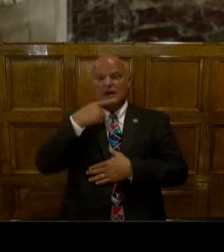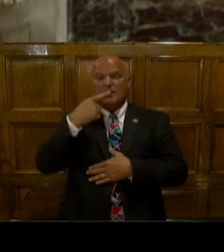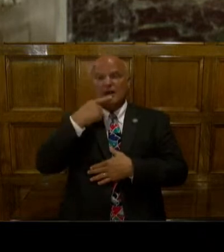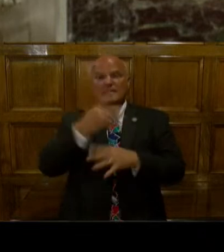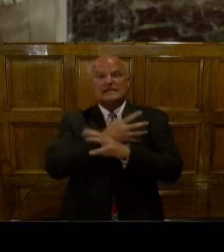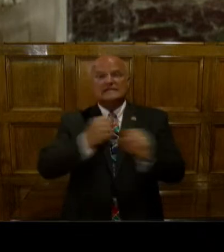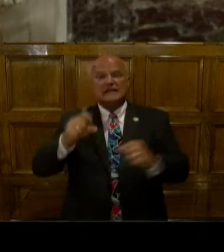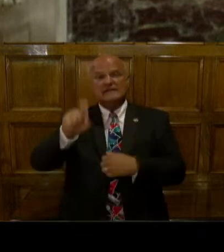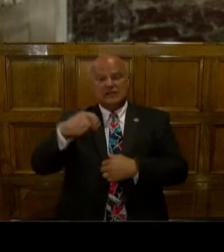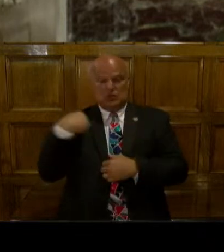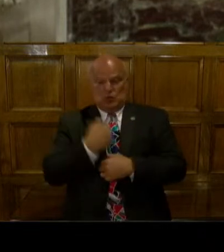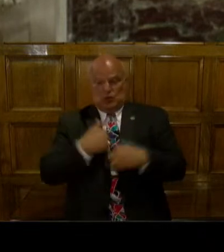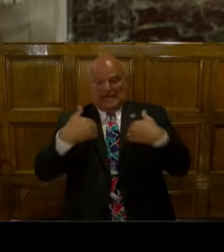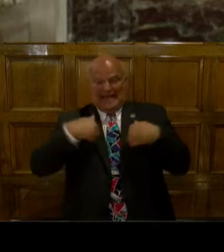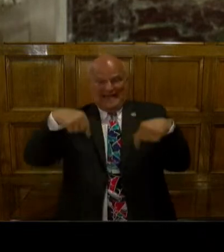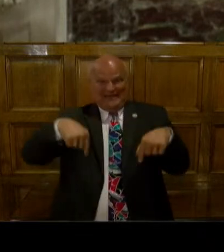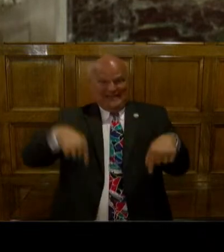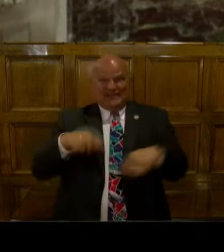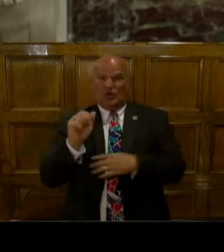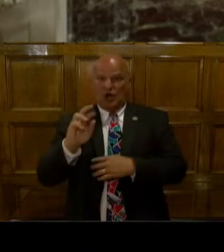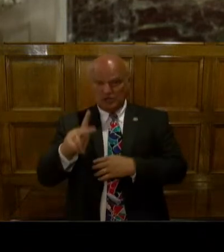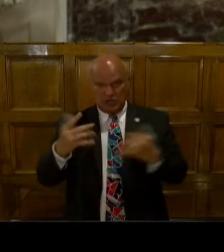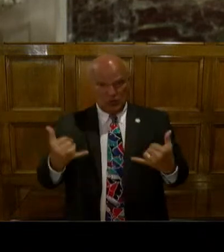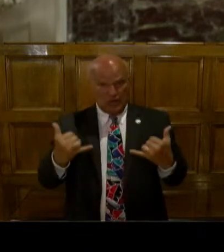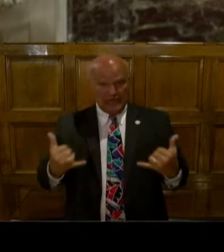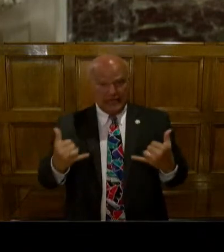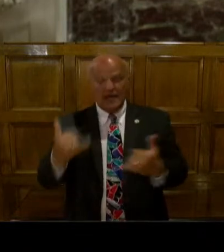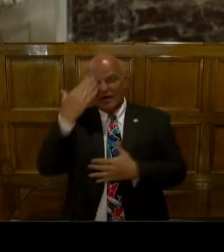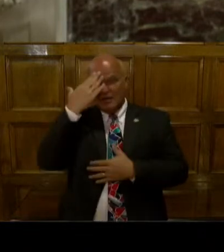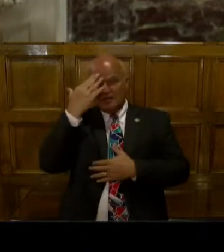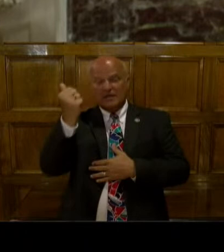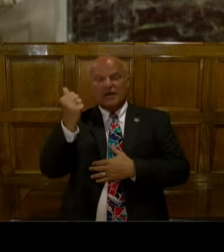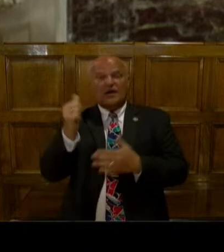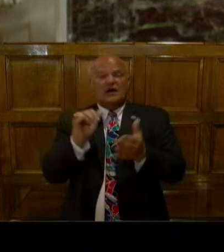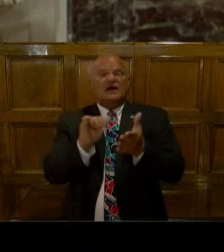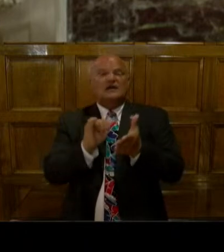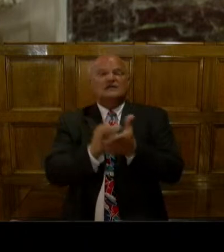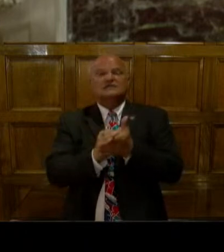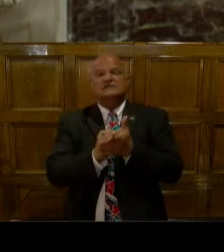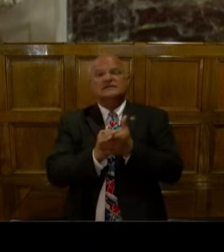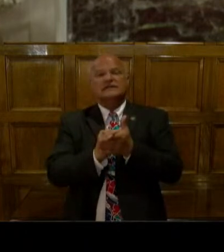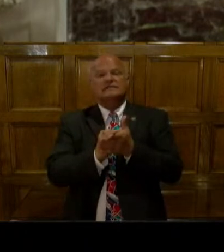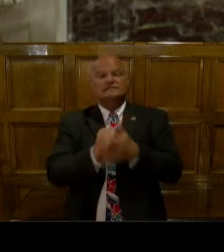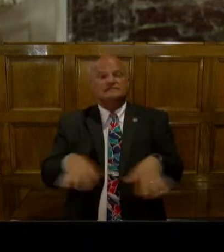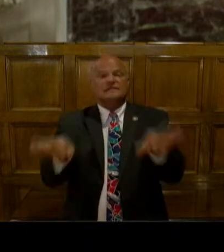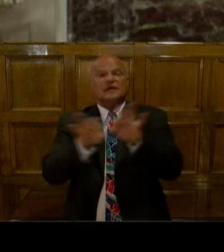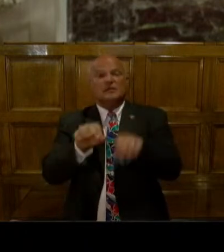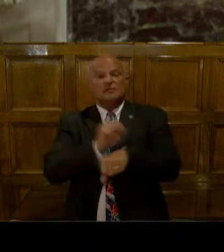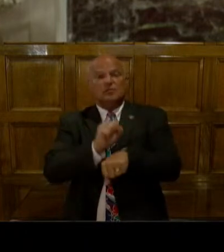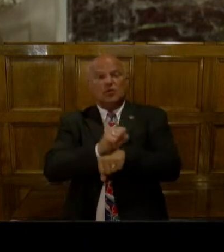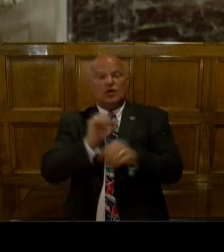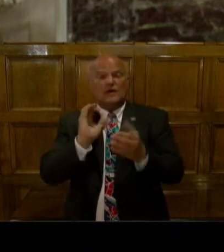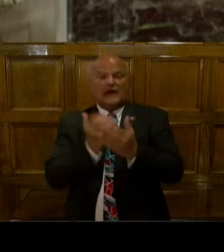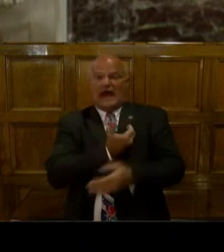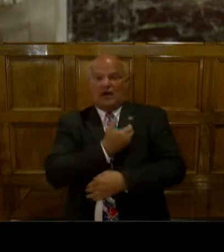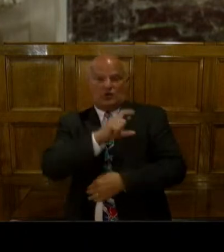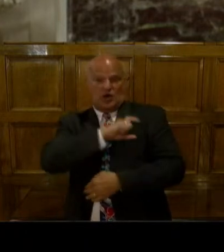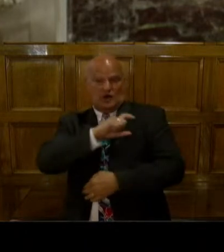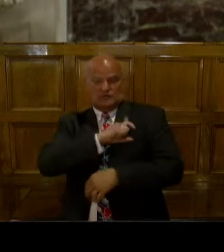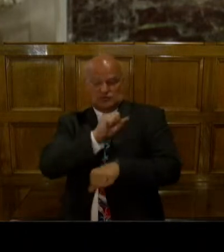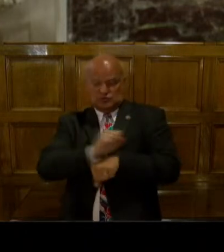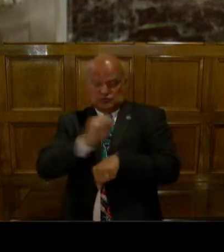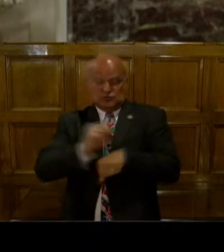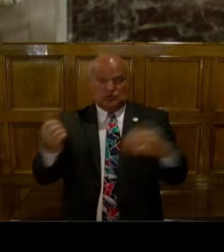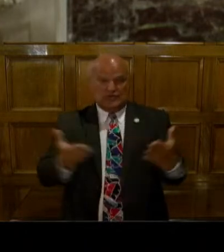safety needs that we have in Arkansas and because of the important work that they are doing here, I will not be sending